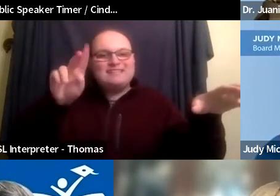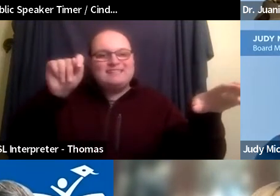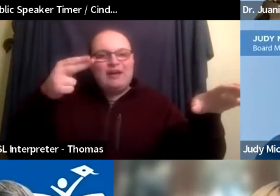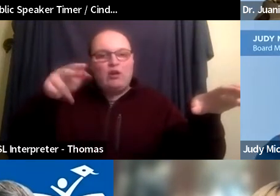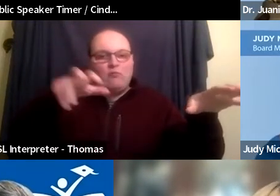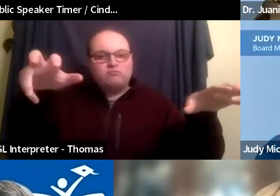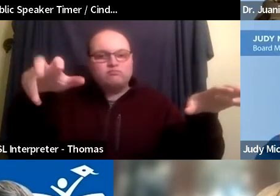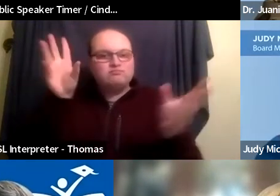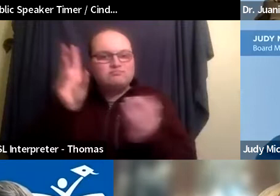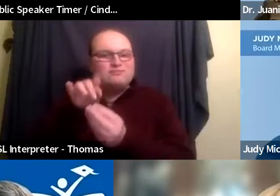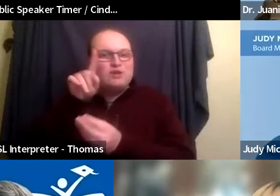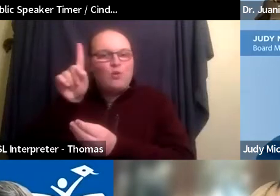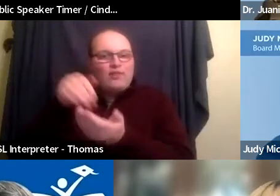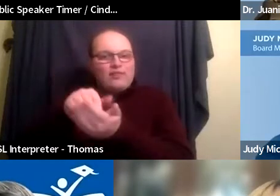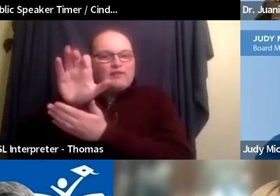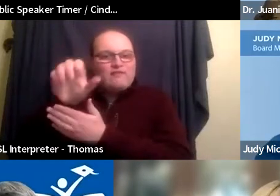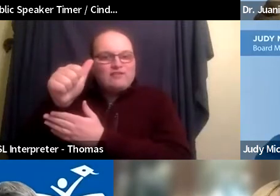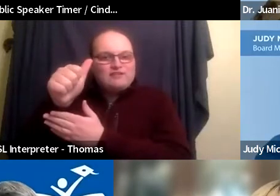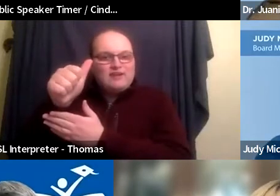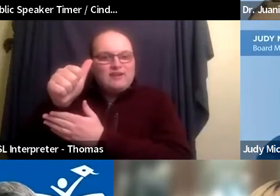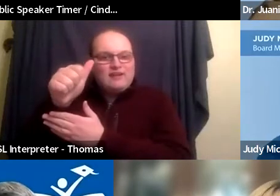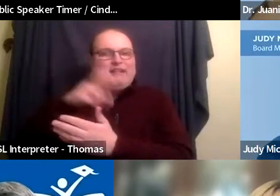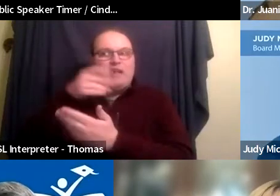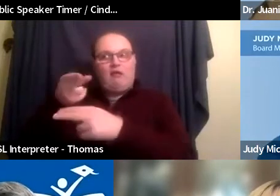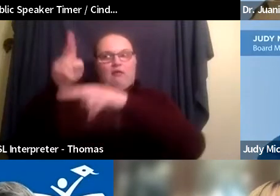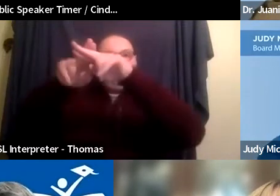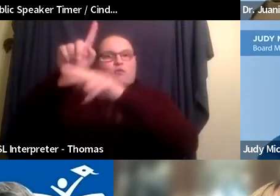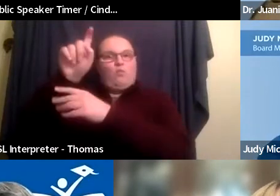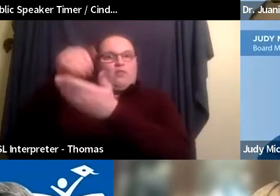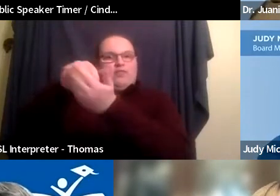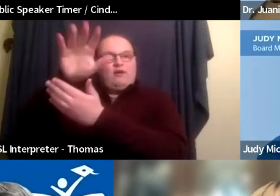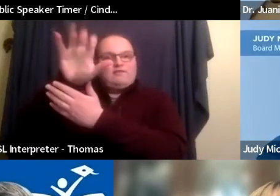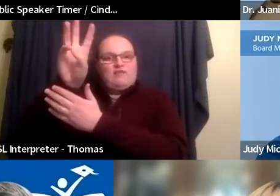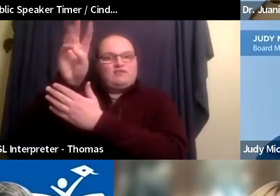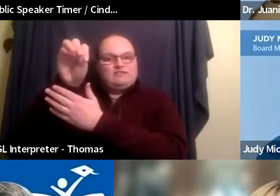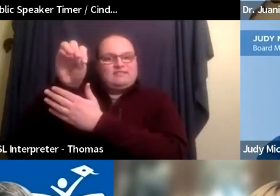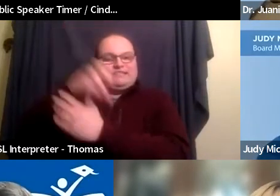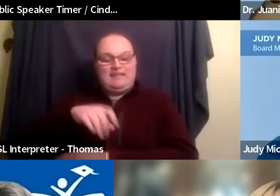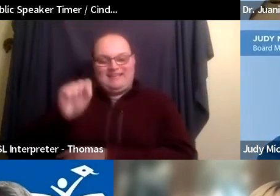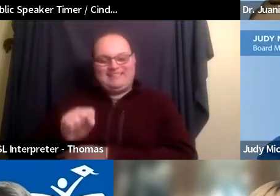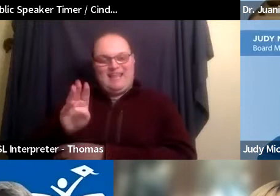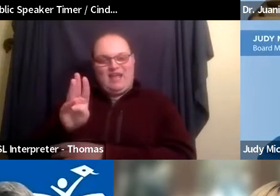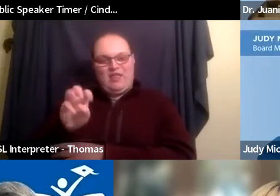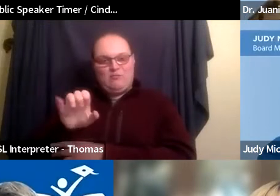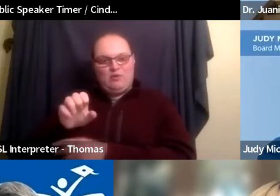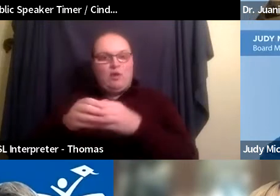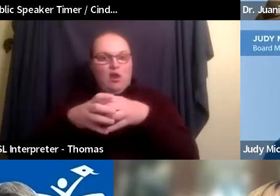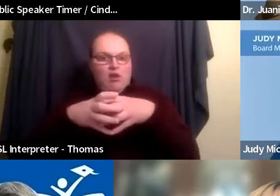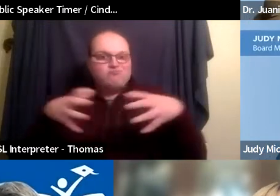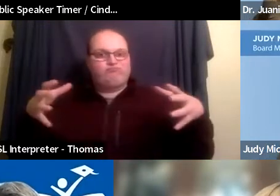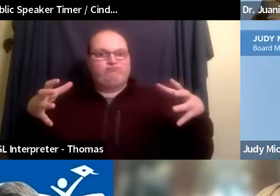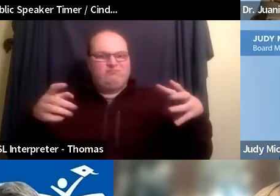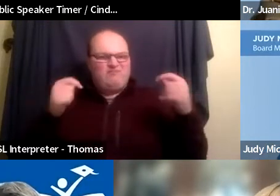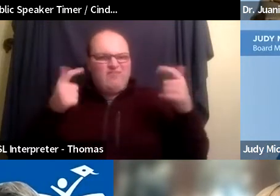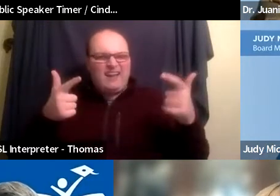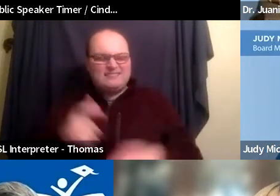totals 1,510 to 1,560 units. South Bowie is rapidly expanding. How